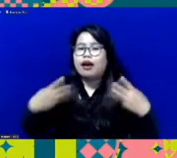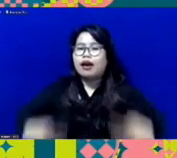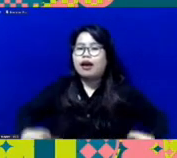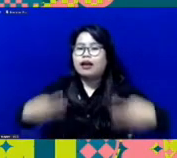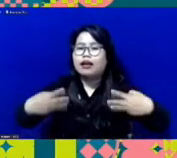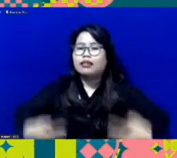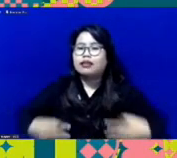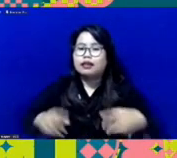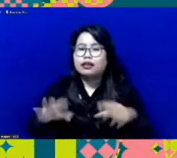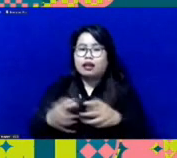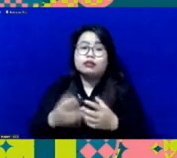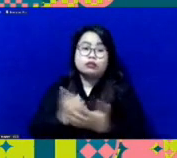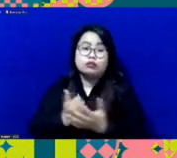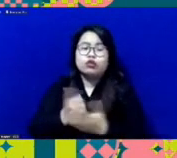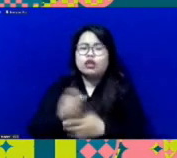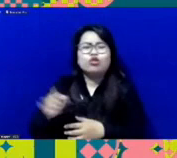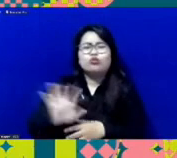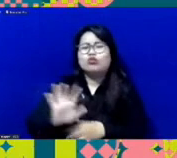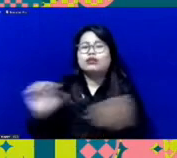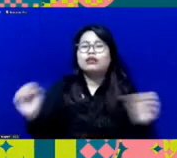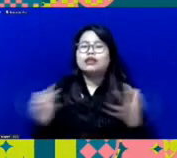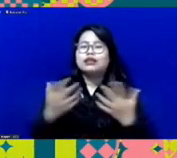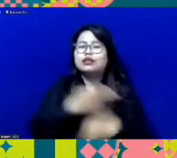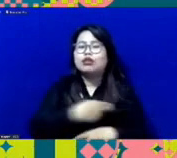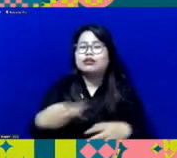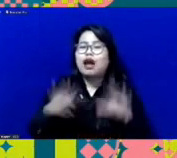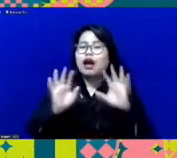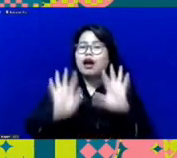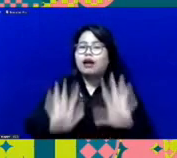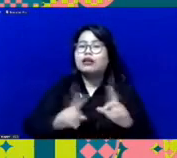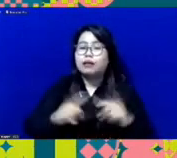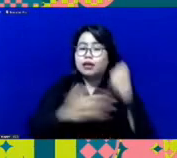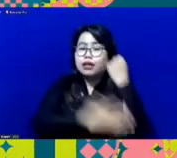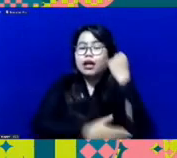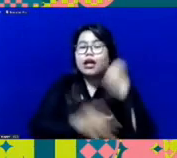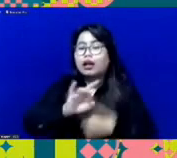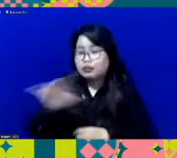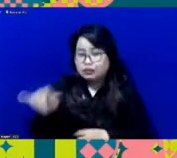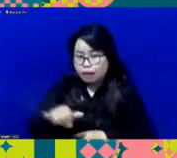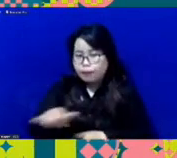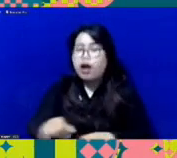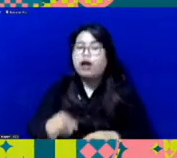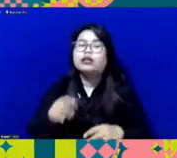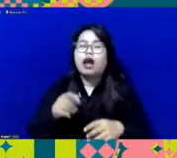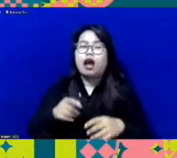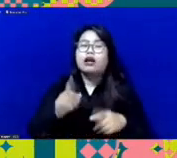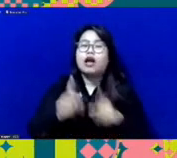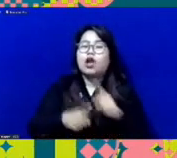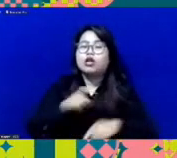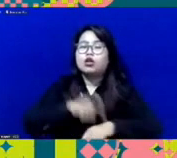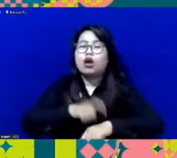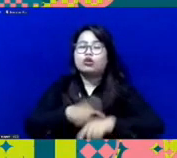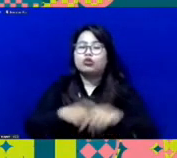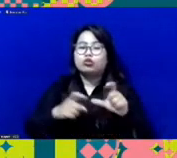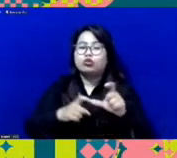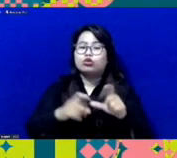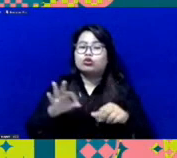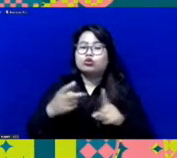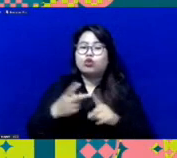Across the world, we are lacking this. So in the past, during the Suharto period, we were taught about Pancasila. So Pancasila is